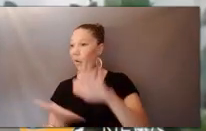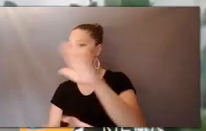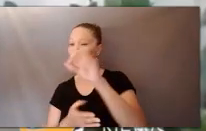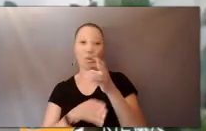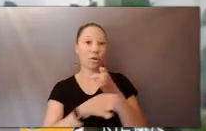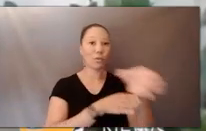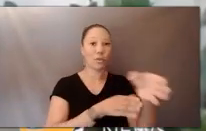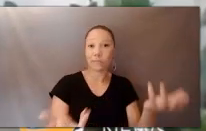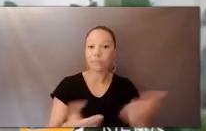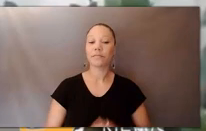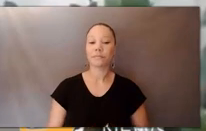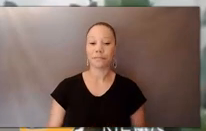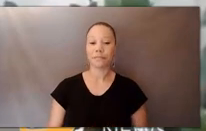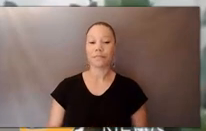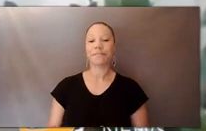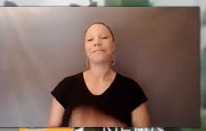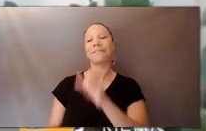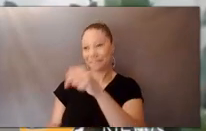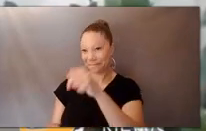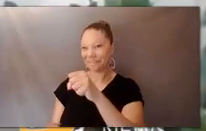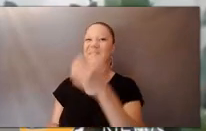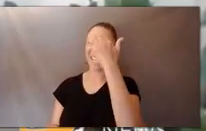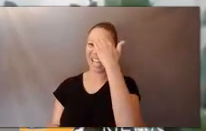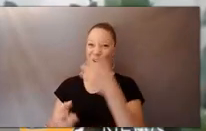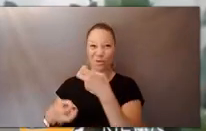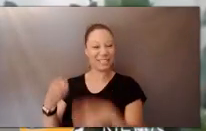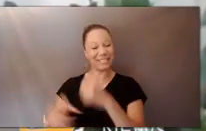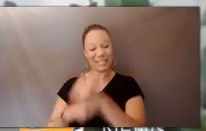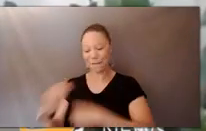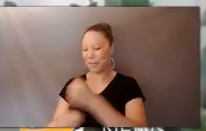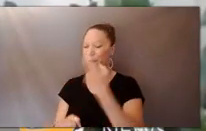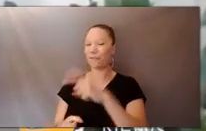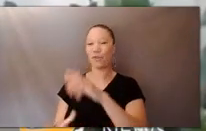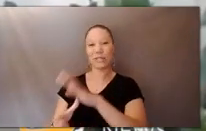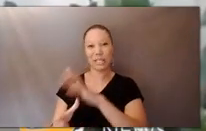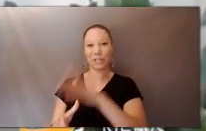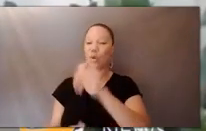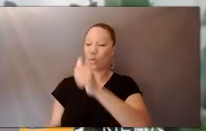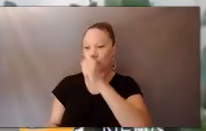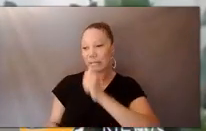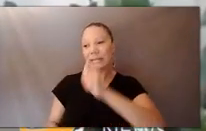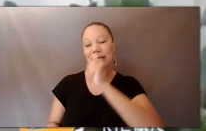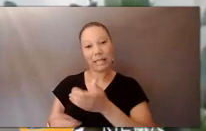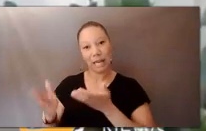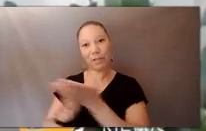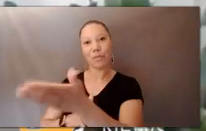career? Yes, I know this is a tough year for seniors, and we will get through this, and we will be right there to help